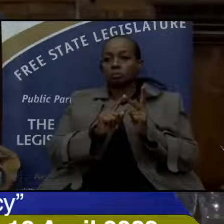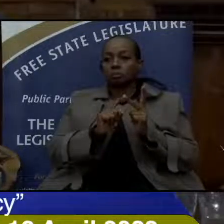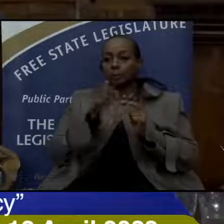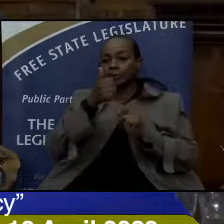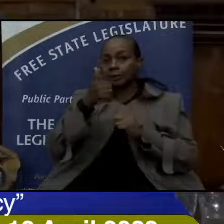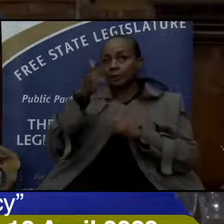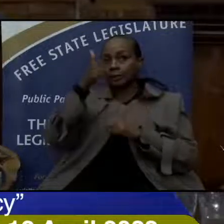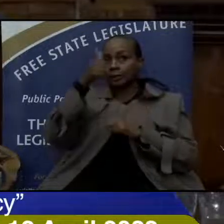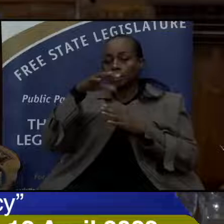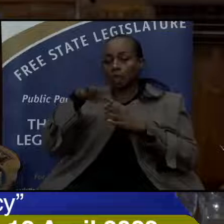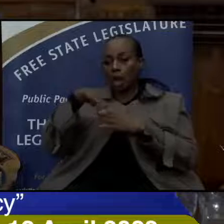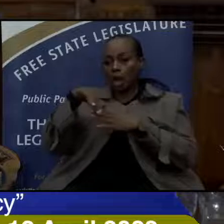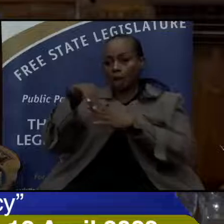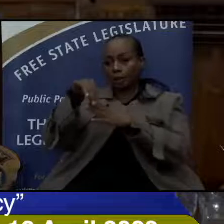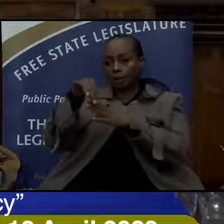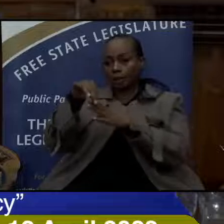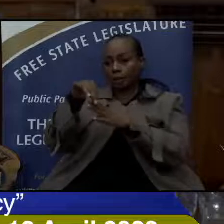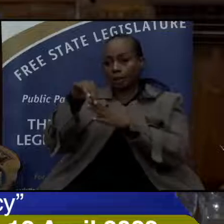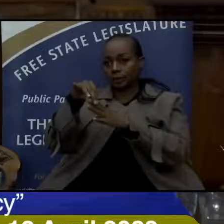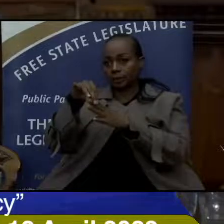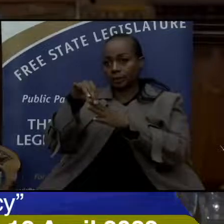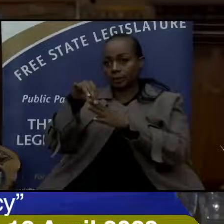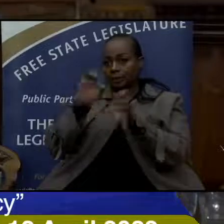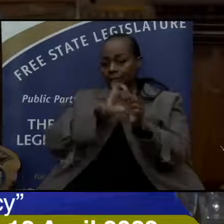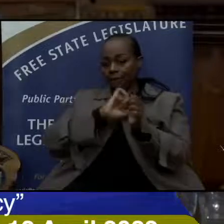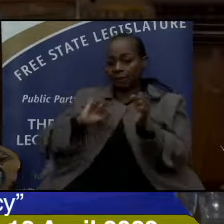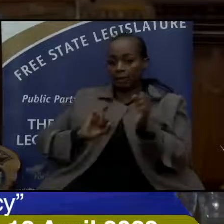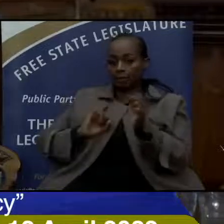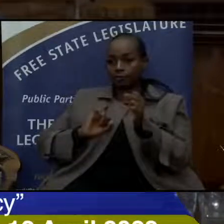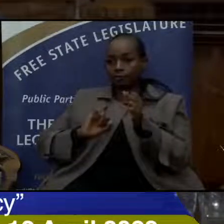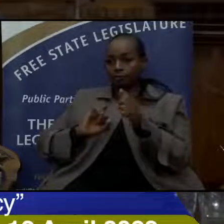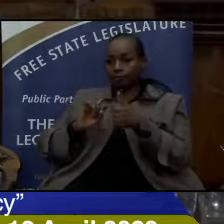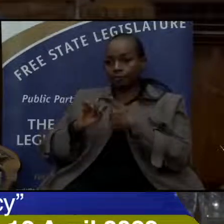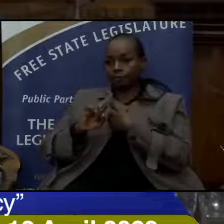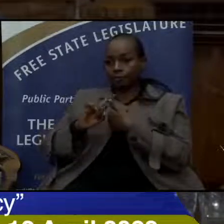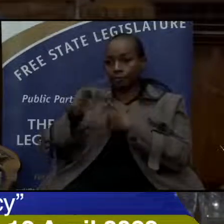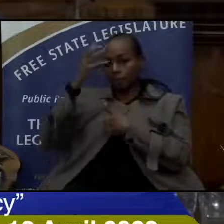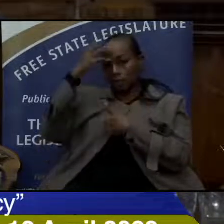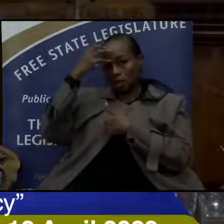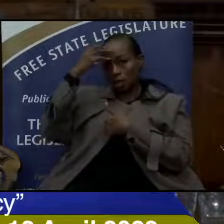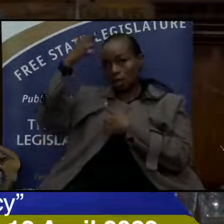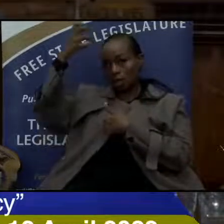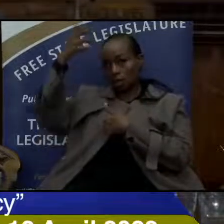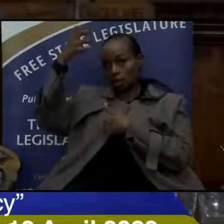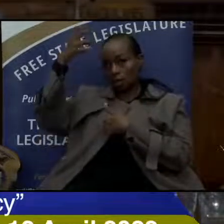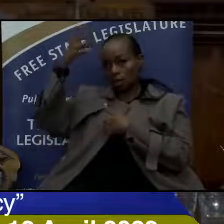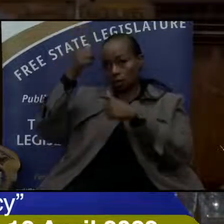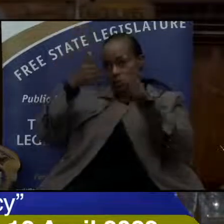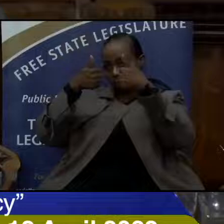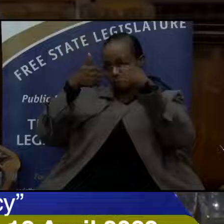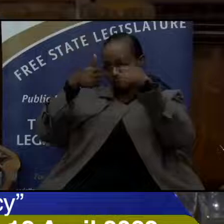senior leaders, officials, Marena, the Marenana Arona,